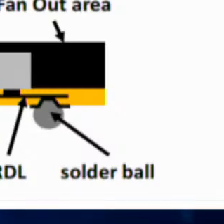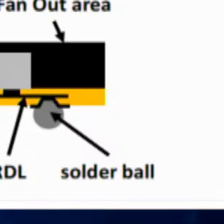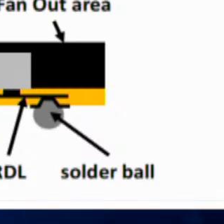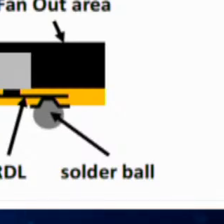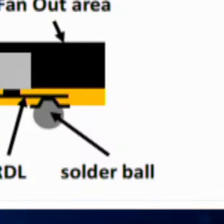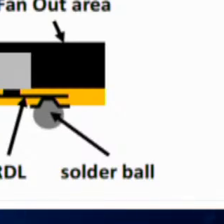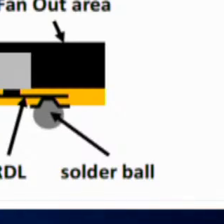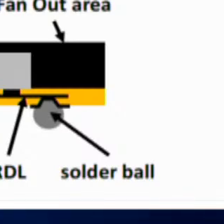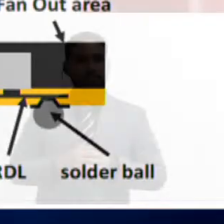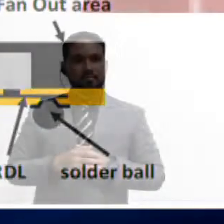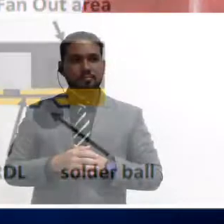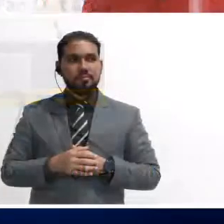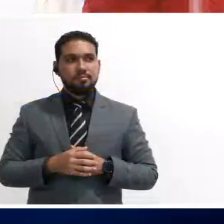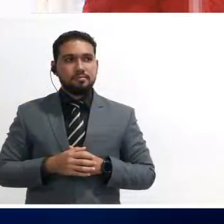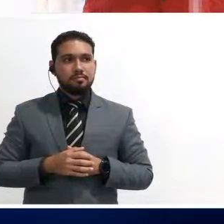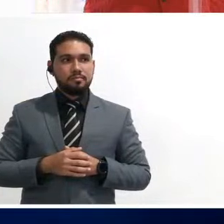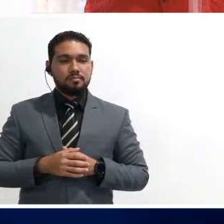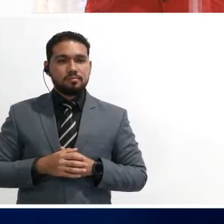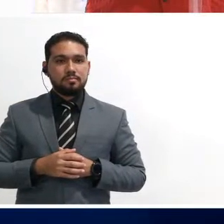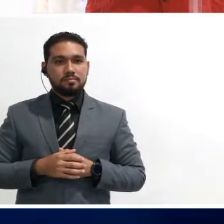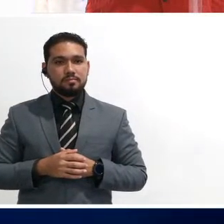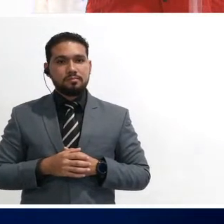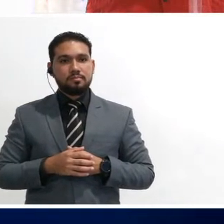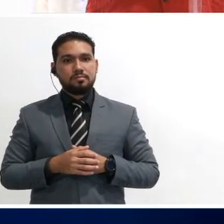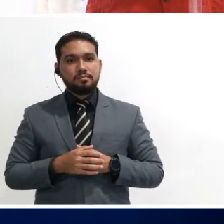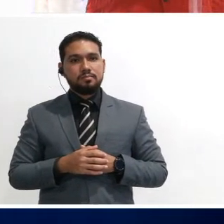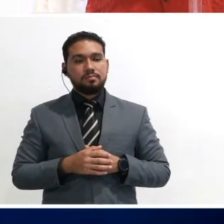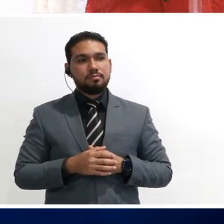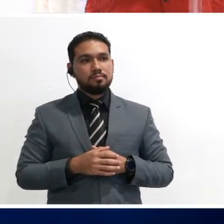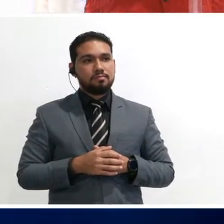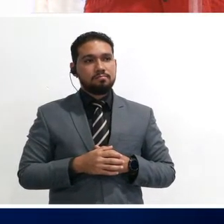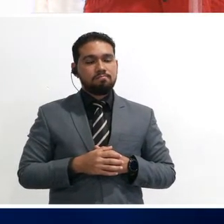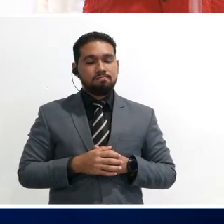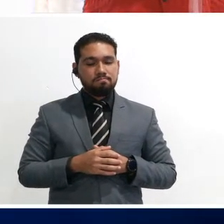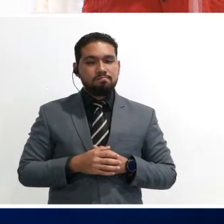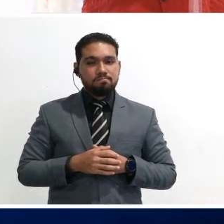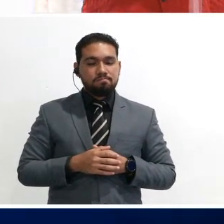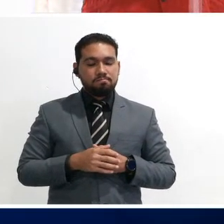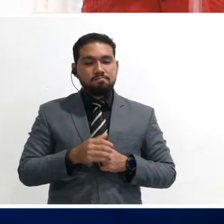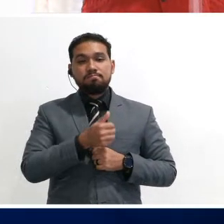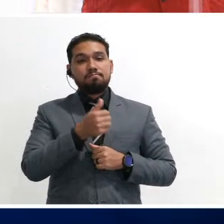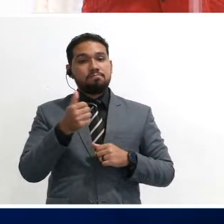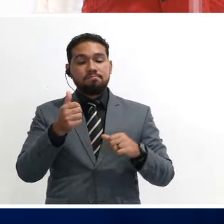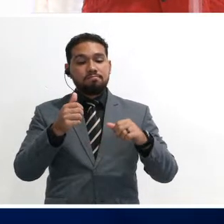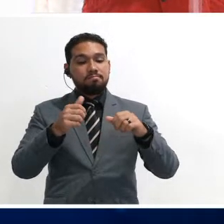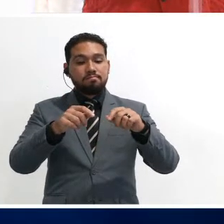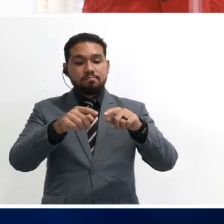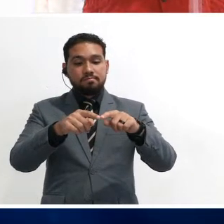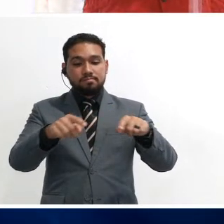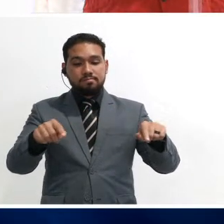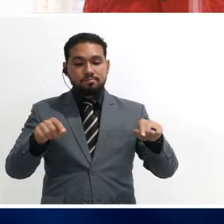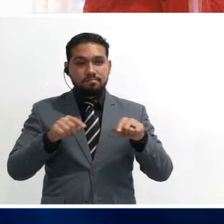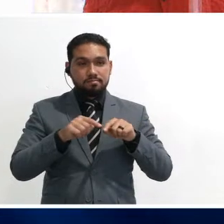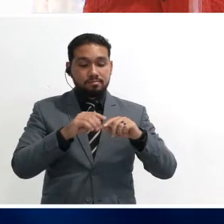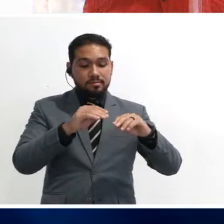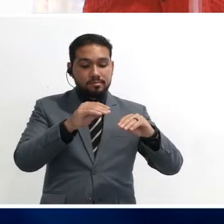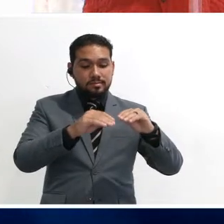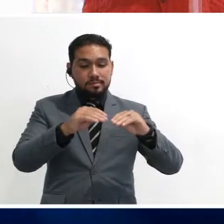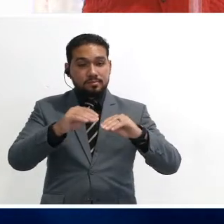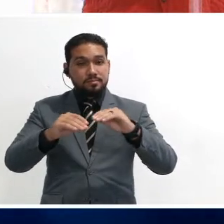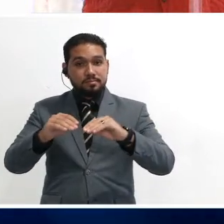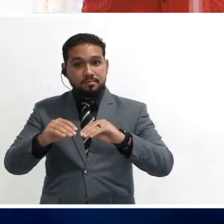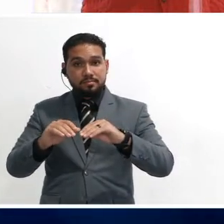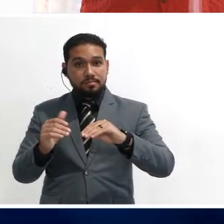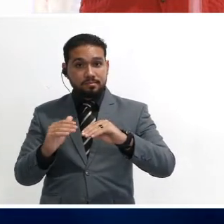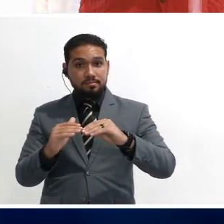So another advanced package that's become quite popular is this fan-out wafer-level package. So the key here